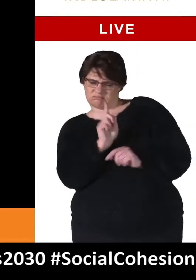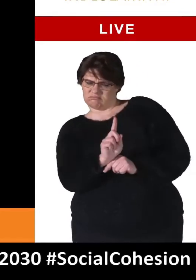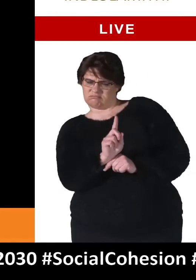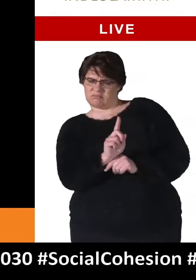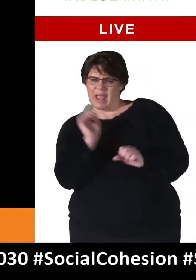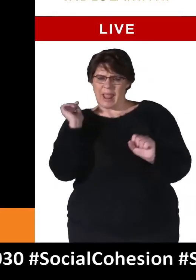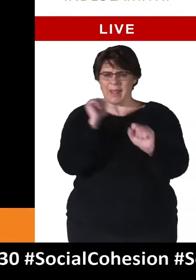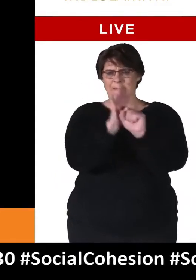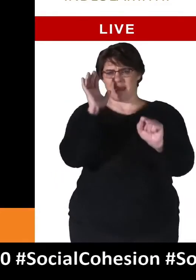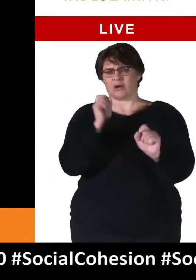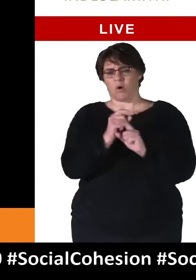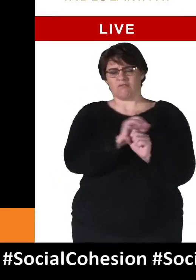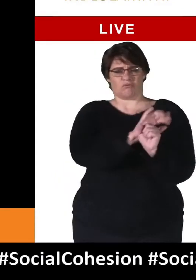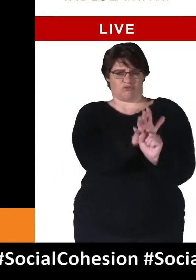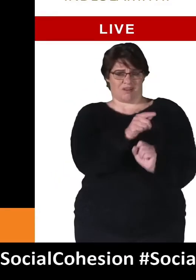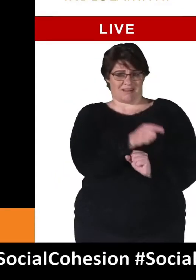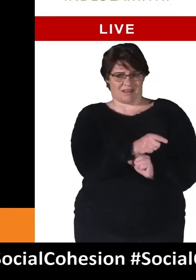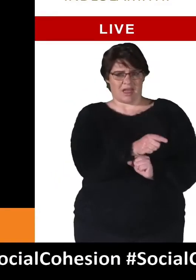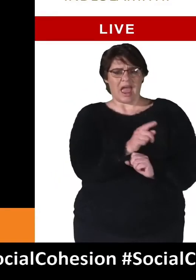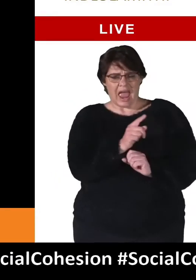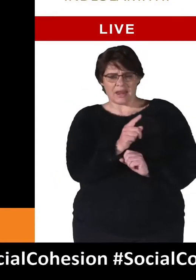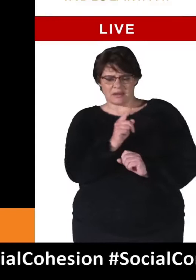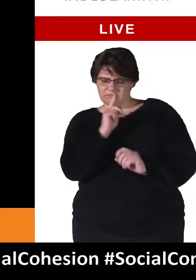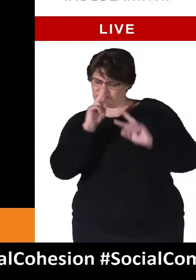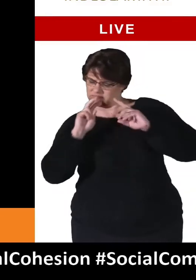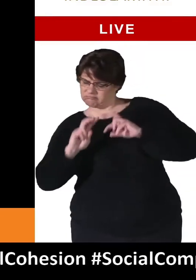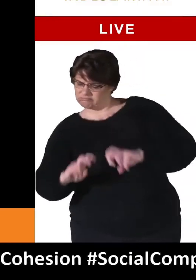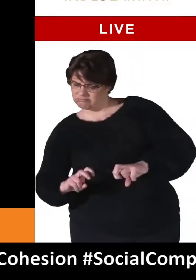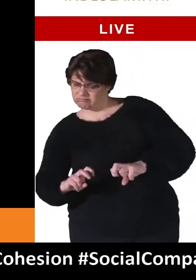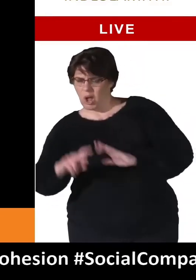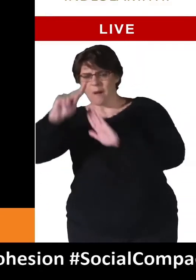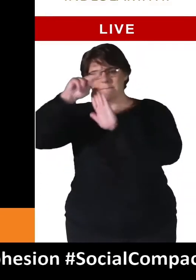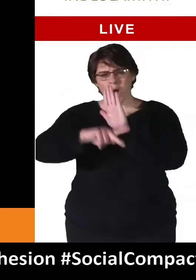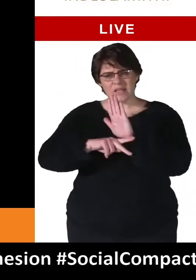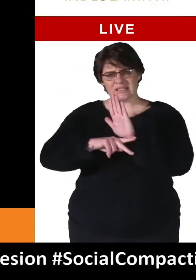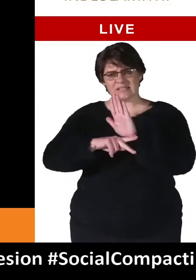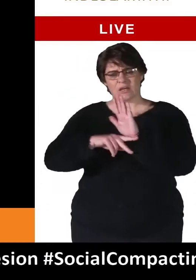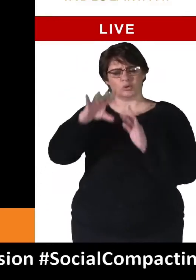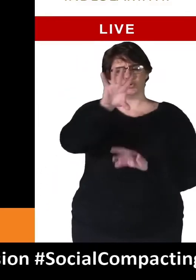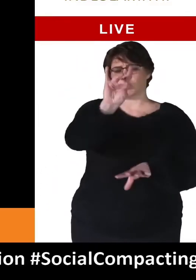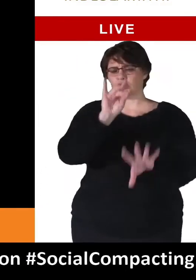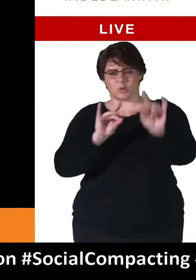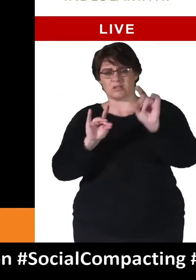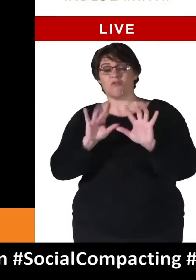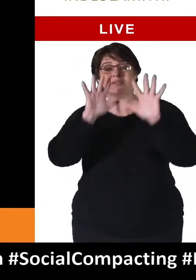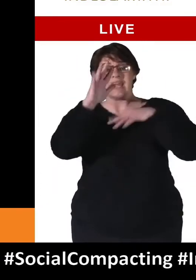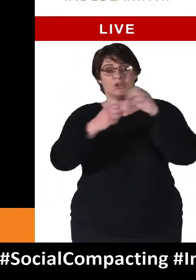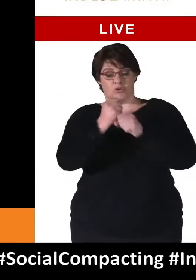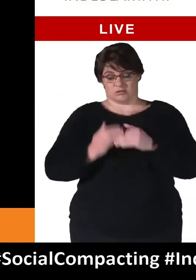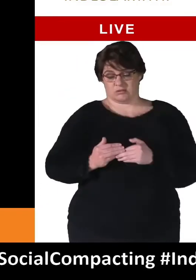impact of the pandemic and to examine our policy choices for the next 10 years.